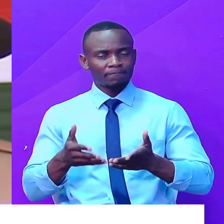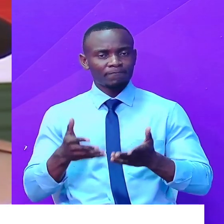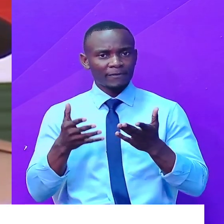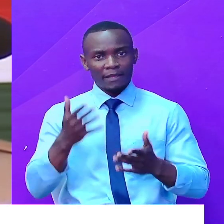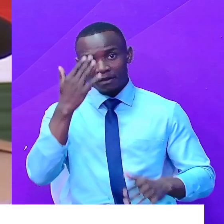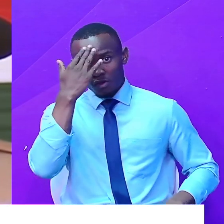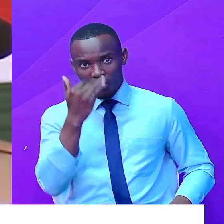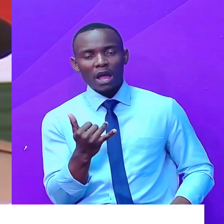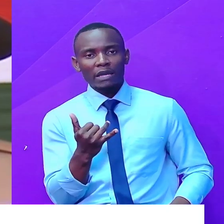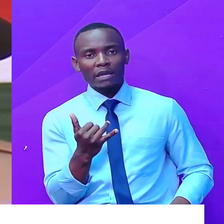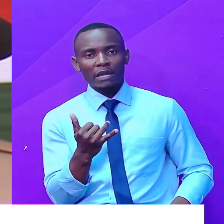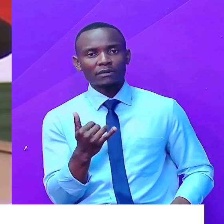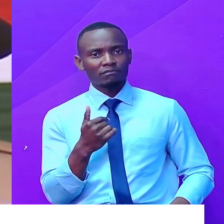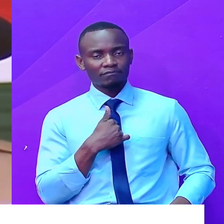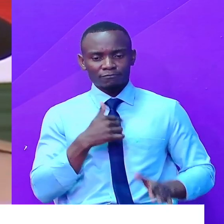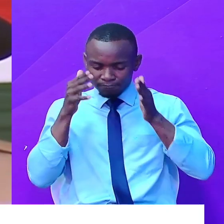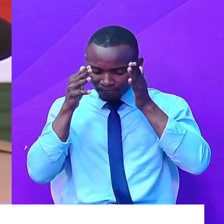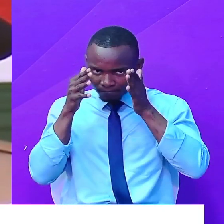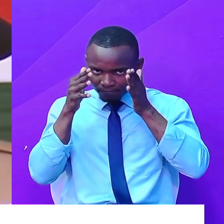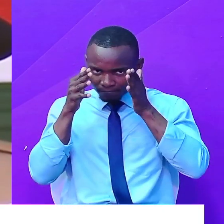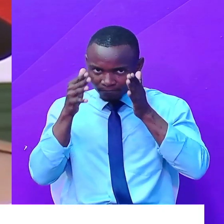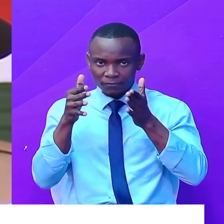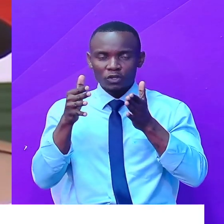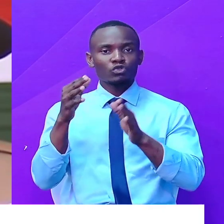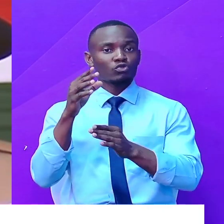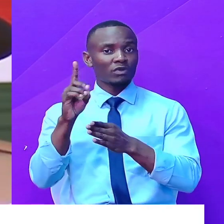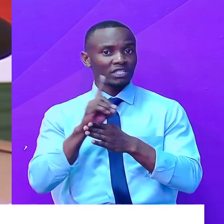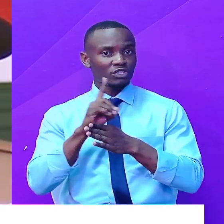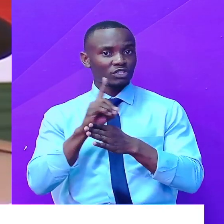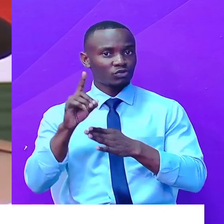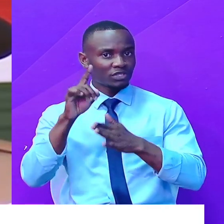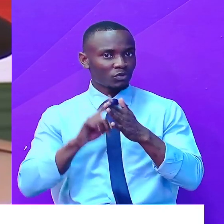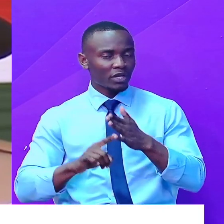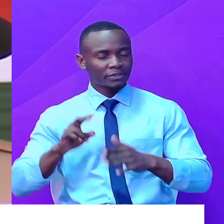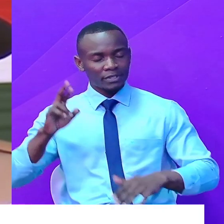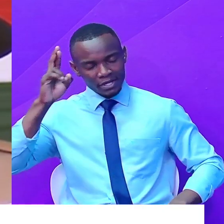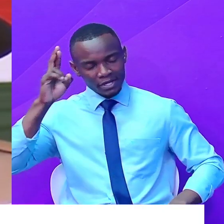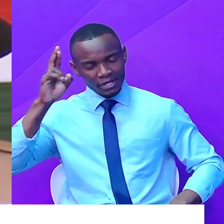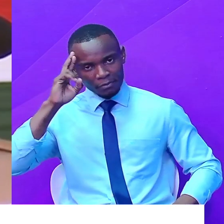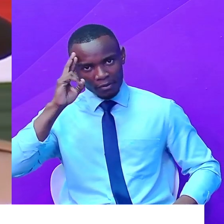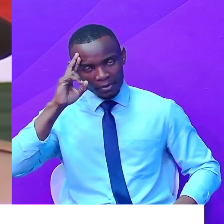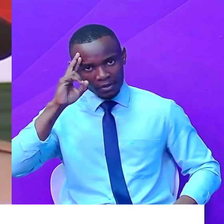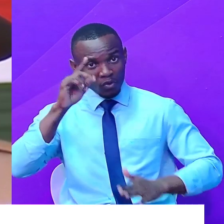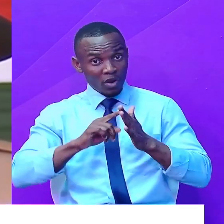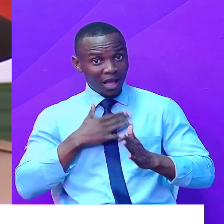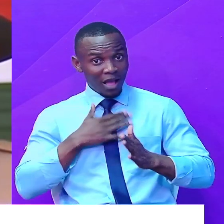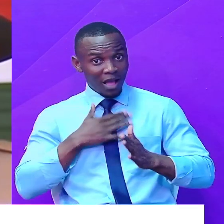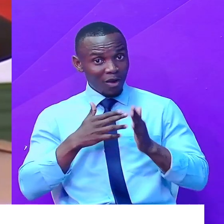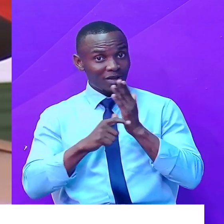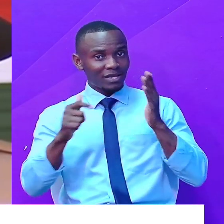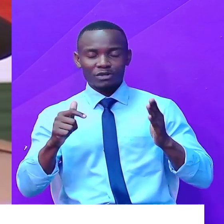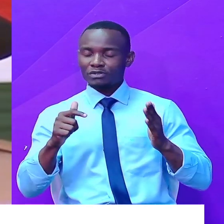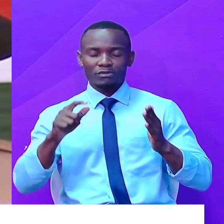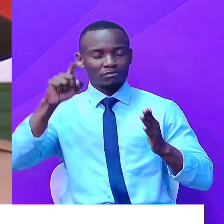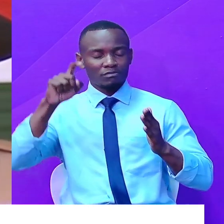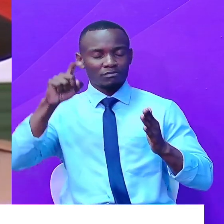deeply committed to the duty of remembrance. Our heroes deserve all honors.